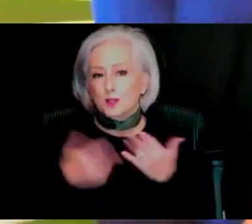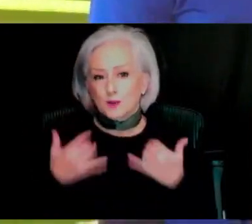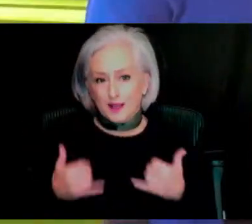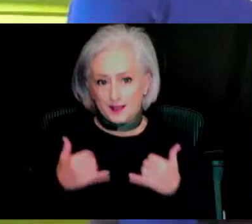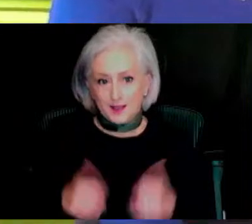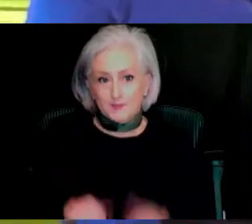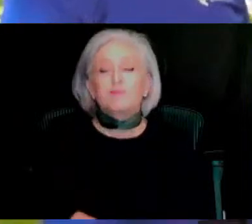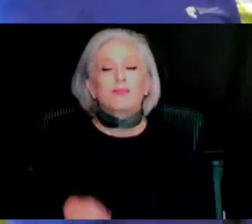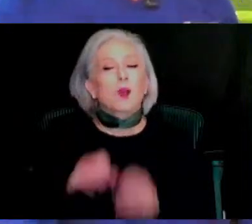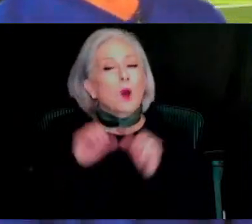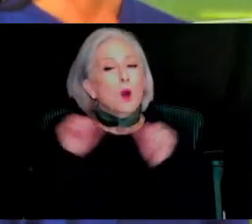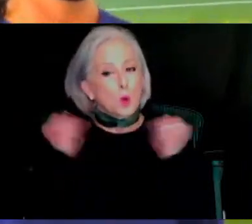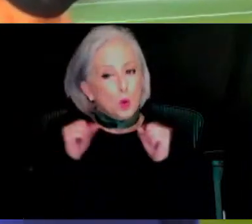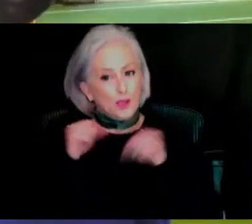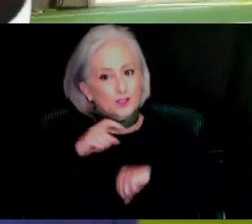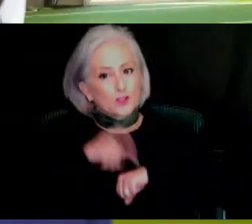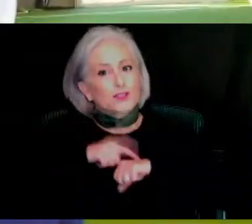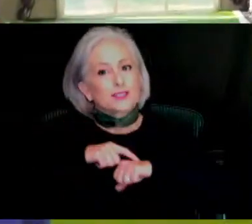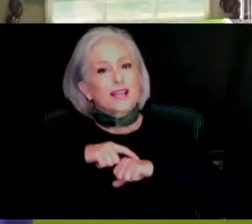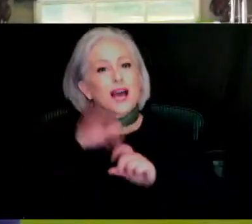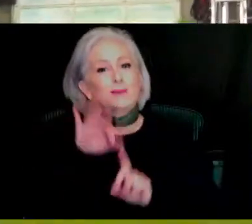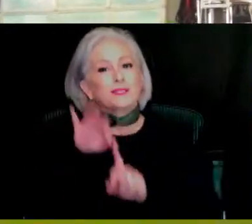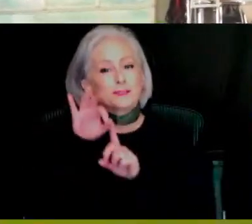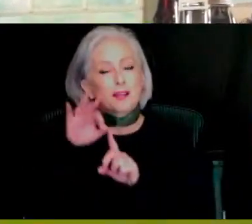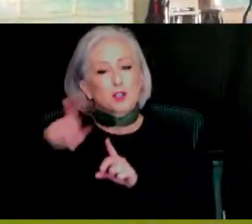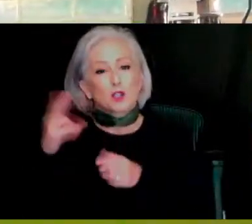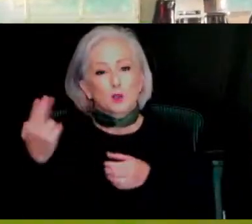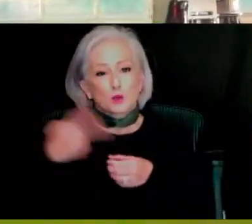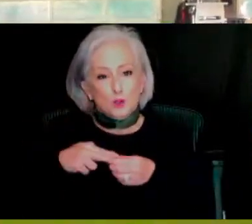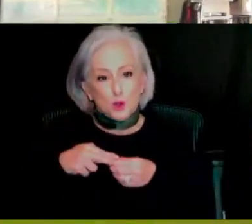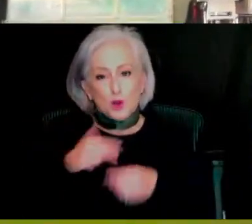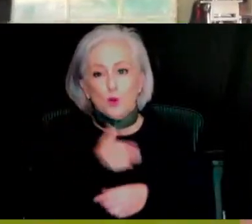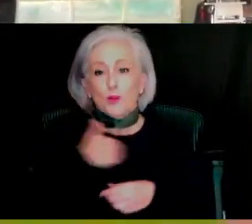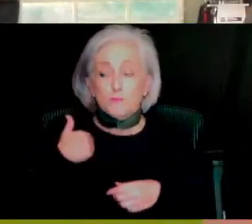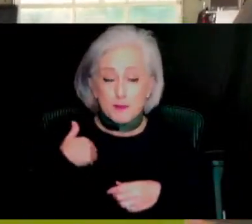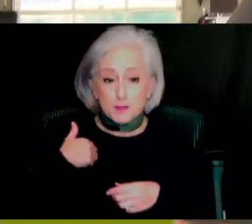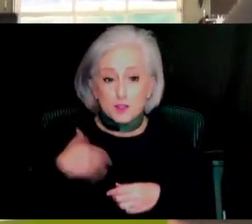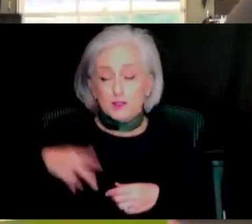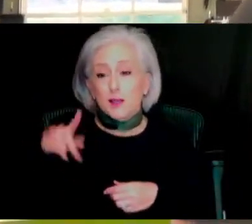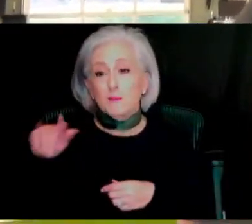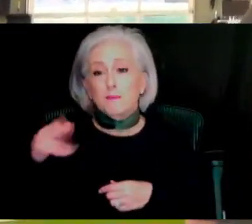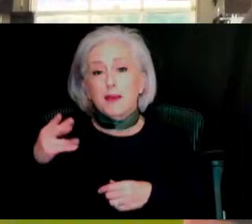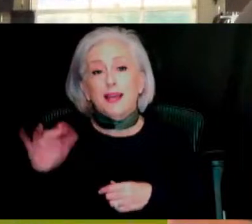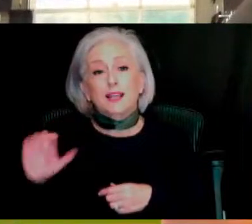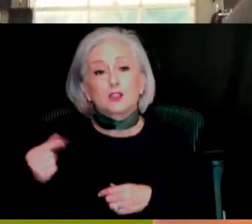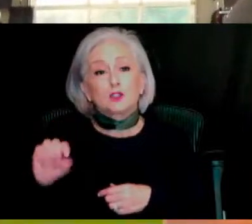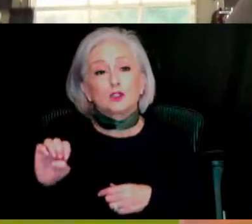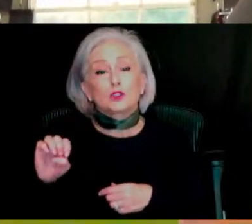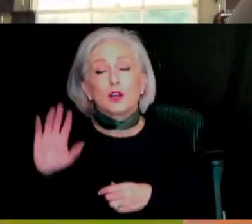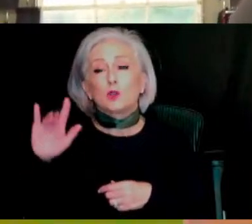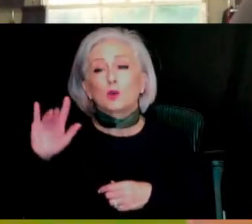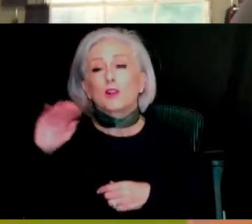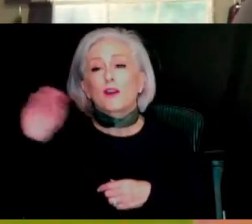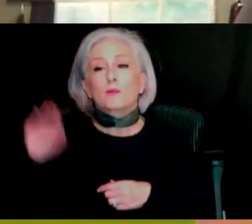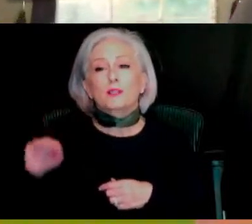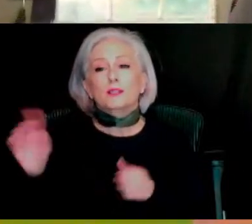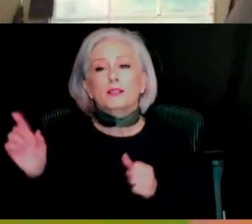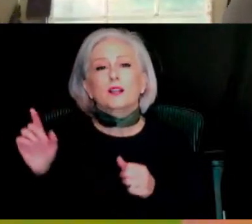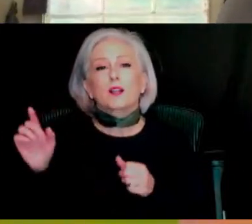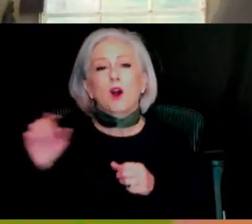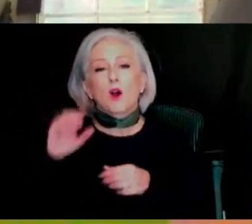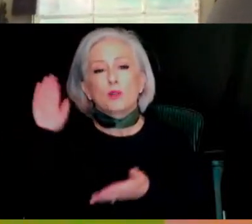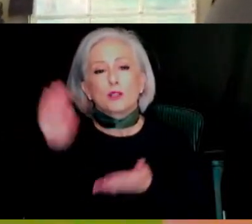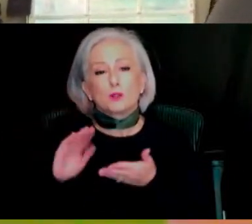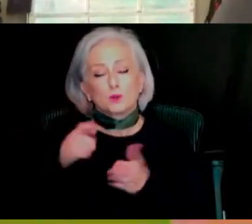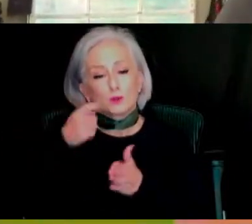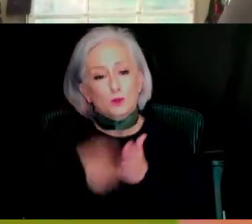If you join with any package or membership, we'll take 25% off your first month. And it's a great way to get started. Honestly, we're